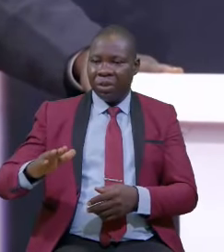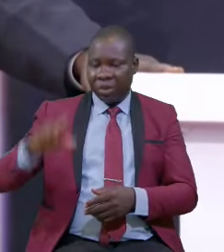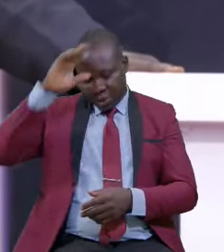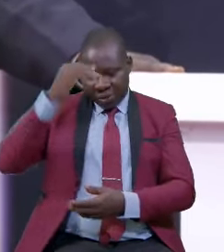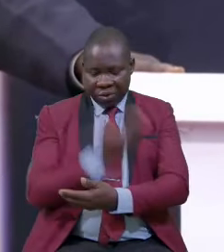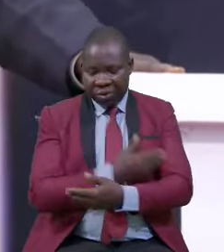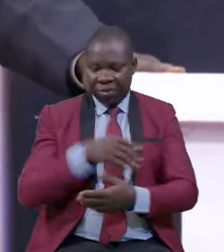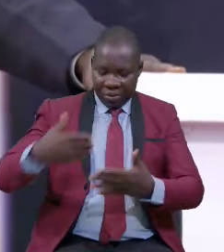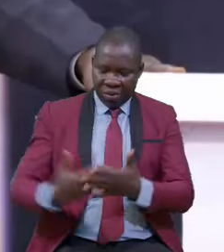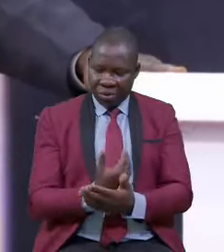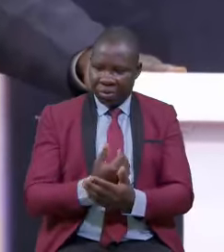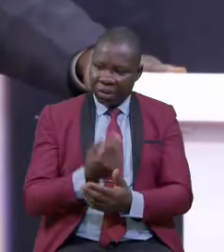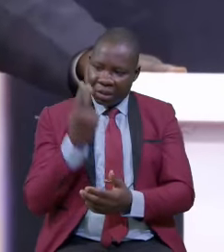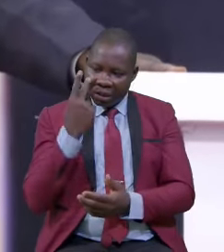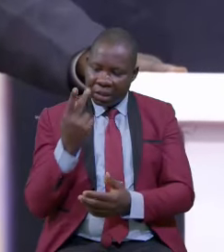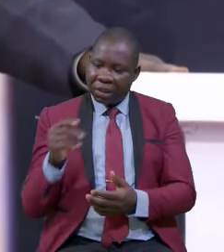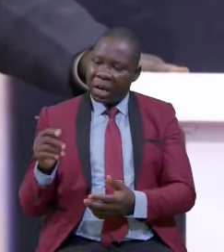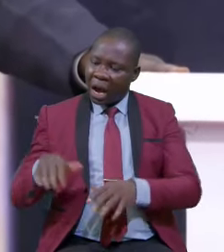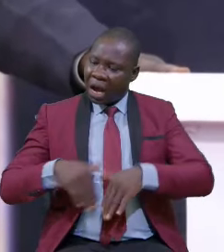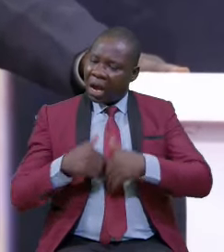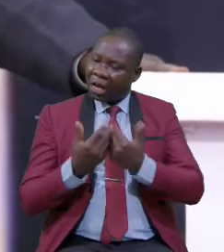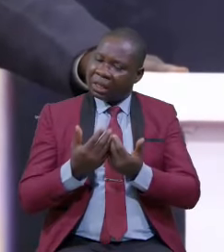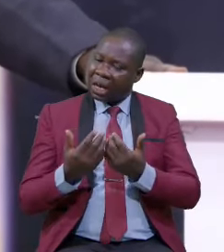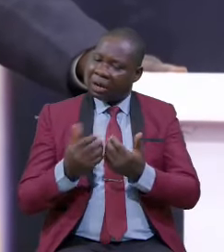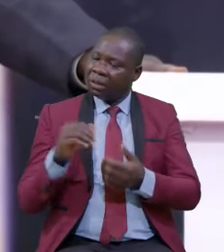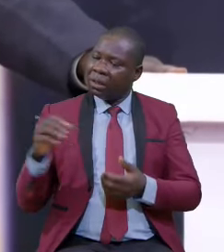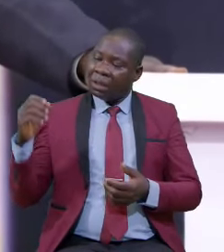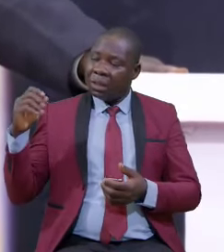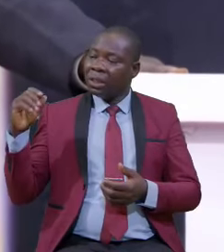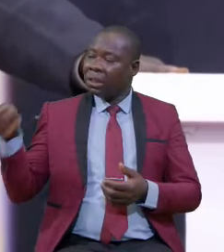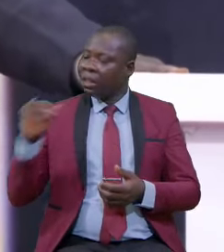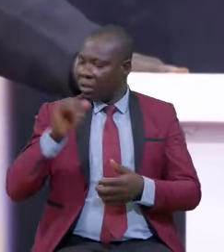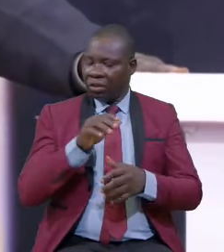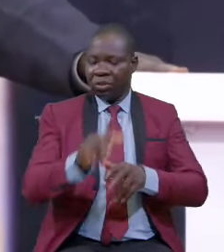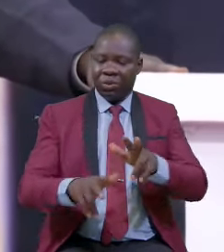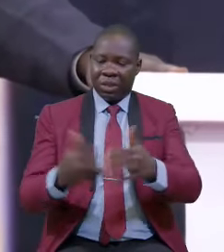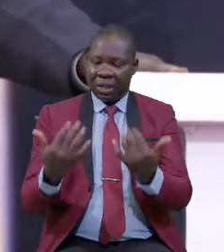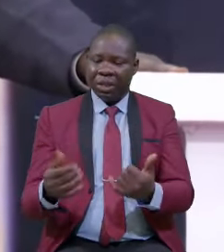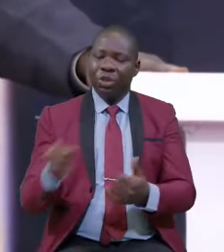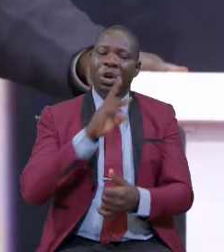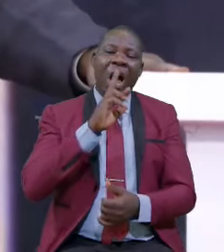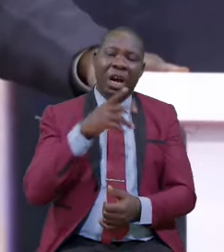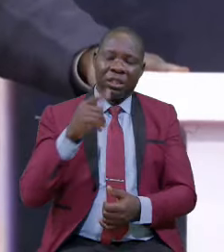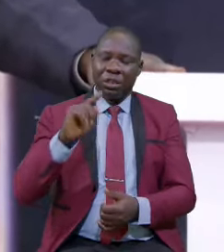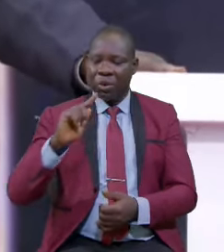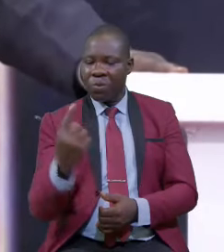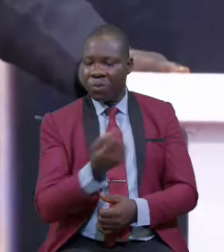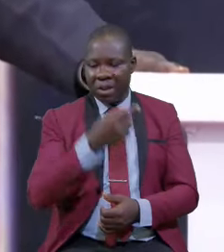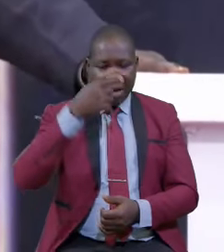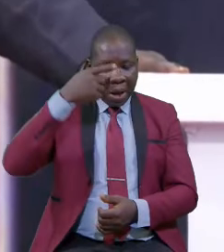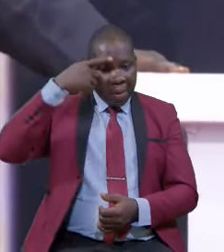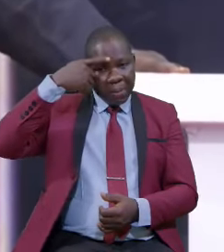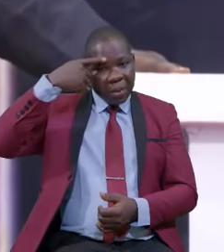black leg in this house. If you don't want to remain the black leg, a